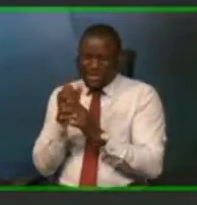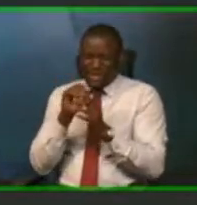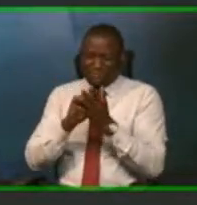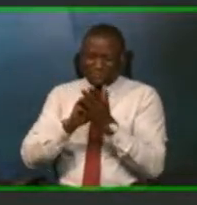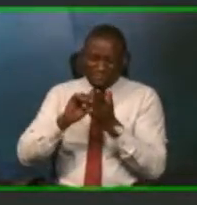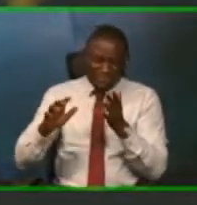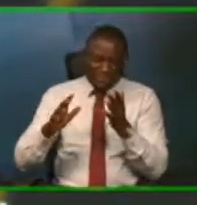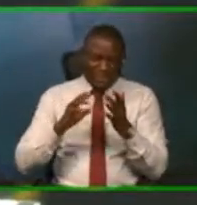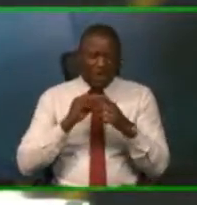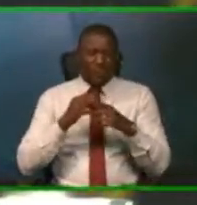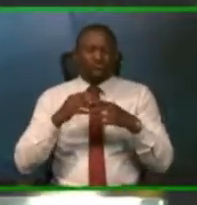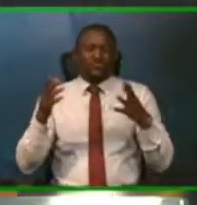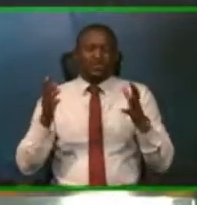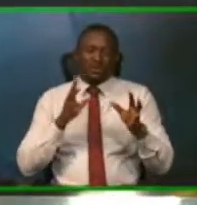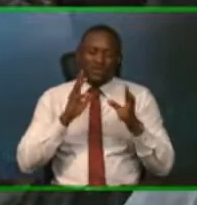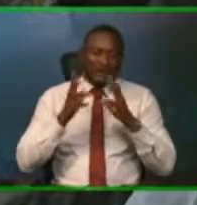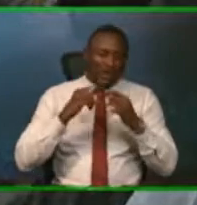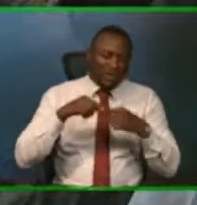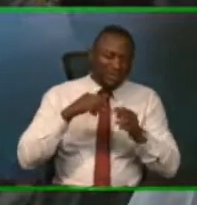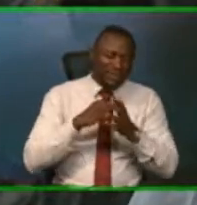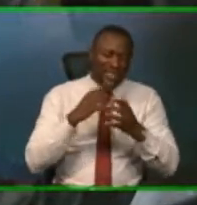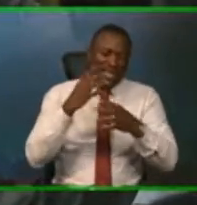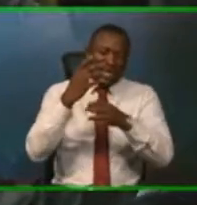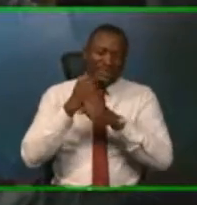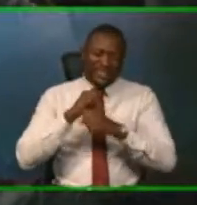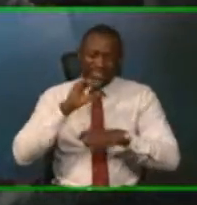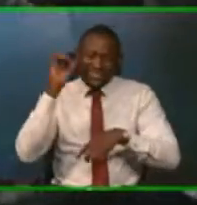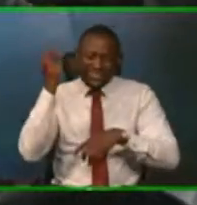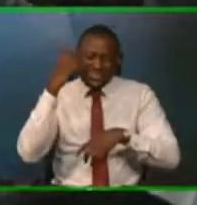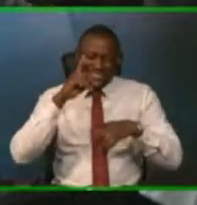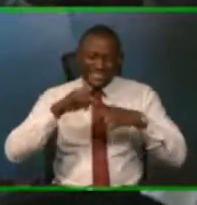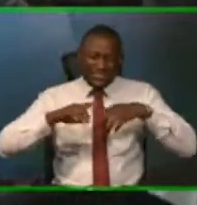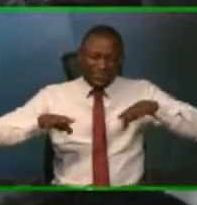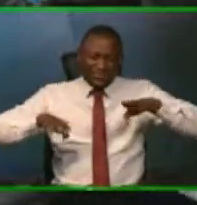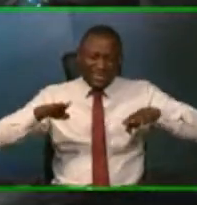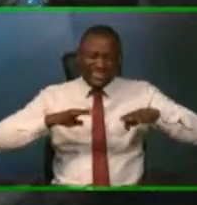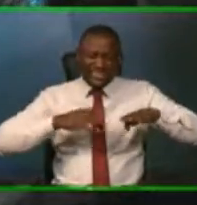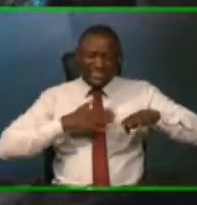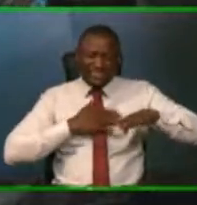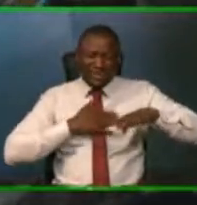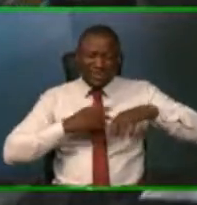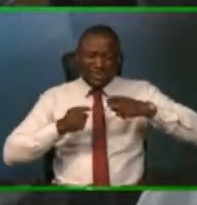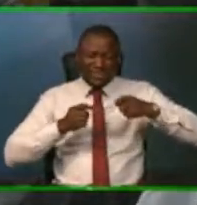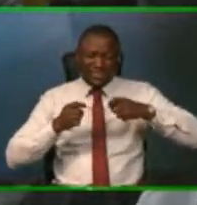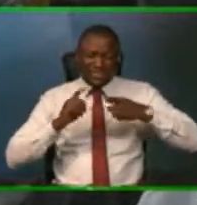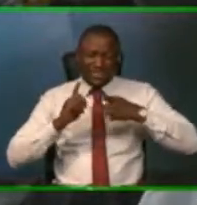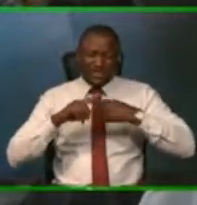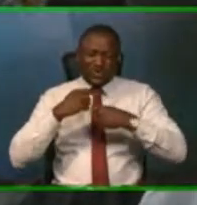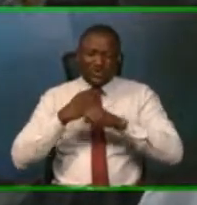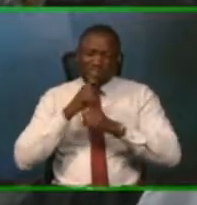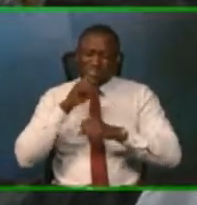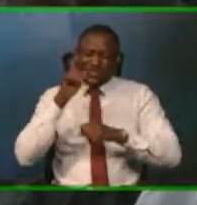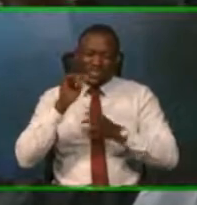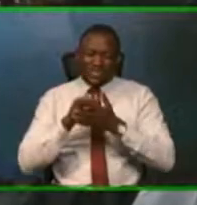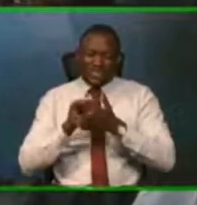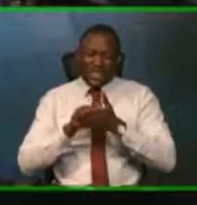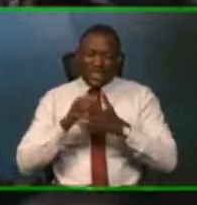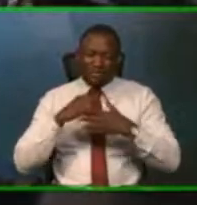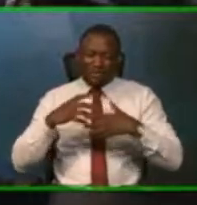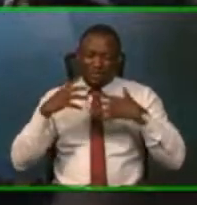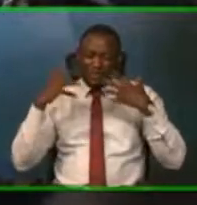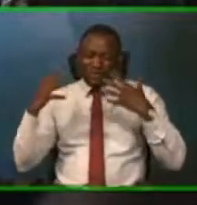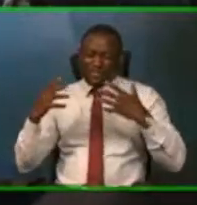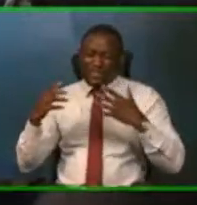or over-emphasized, I obtain grace to balance my coordinates, to make sure that I am robust